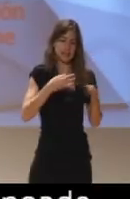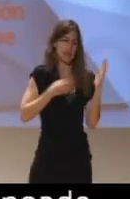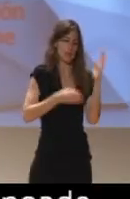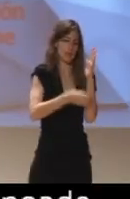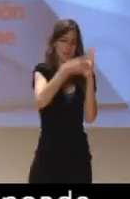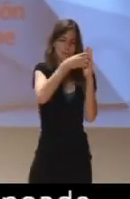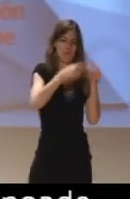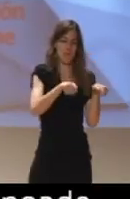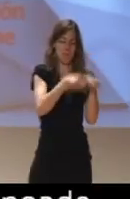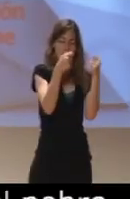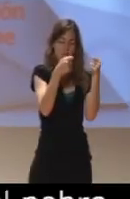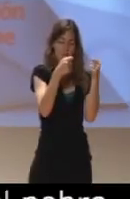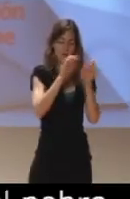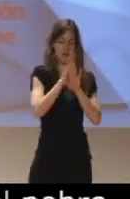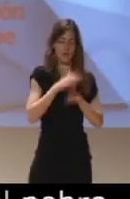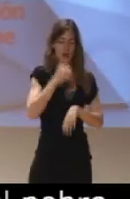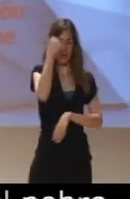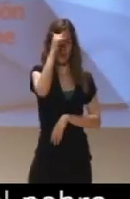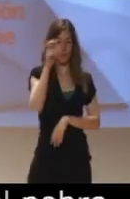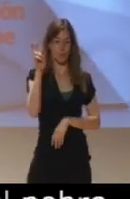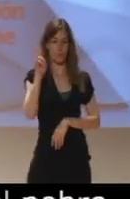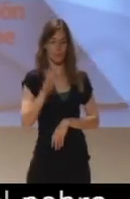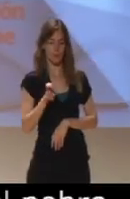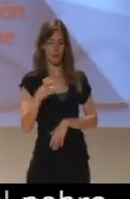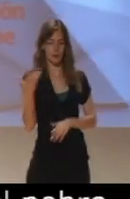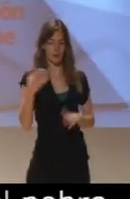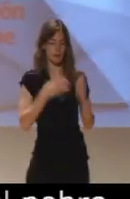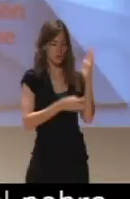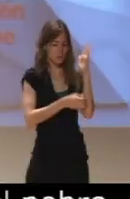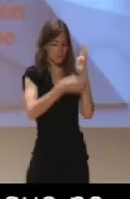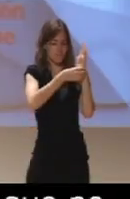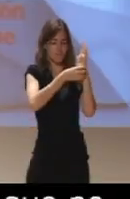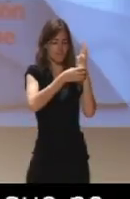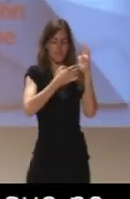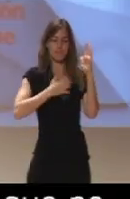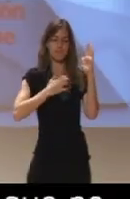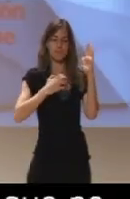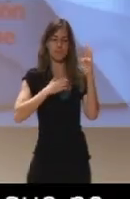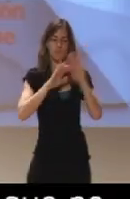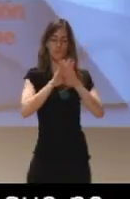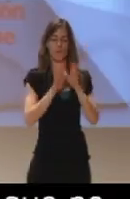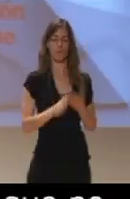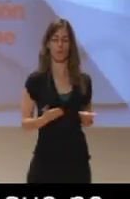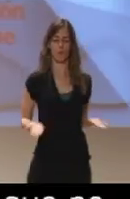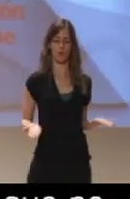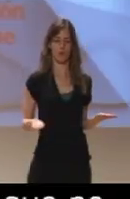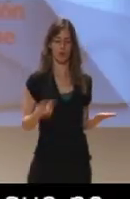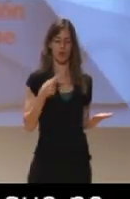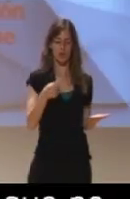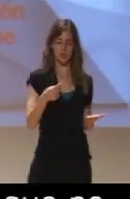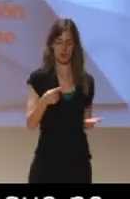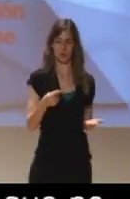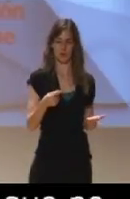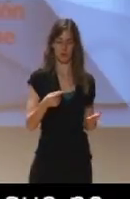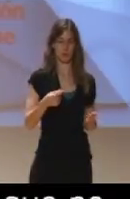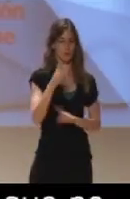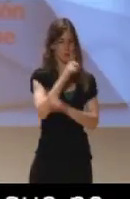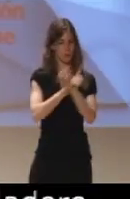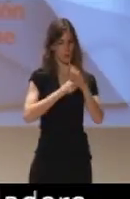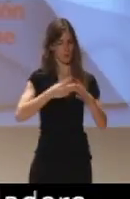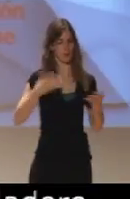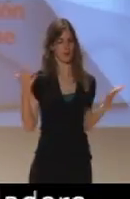always be down, and so that he would come, but he couldn't get up the steps. He couldn't